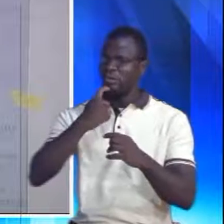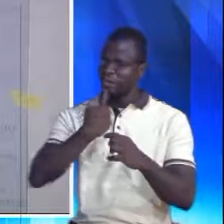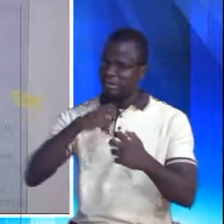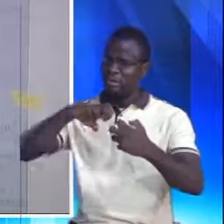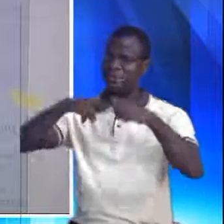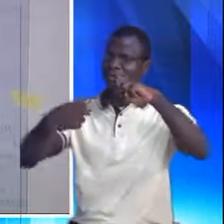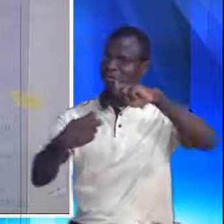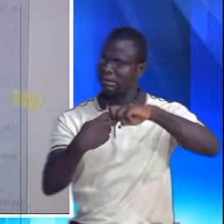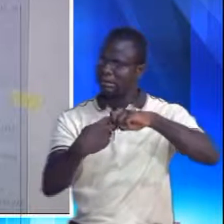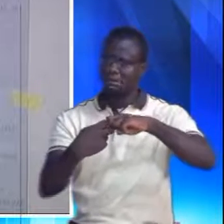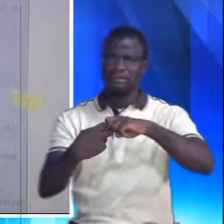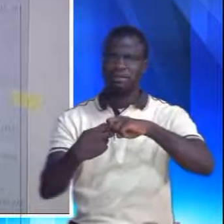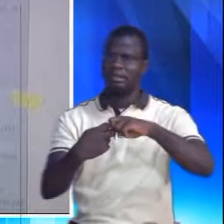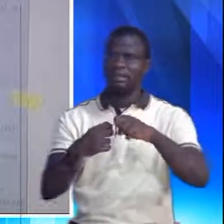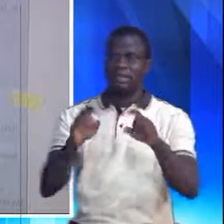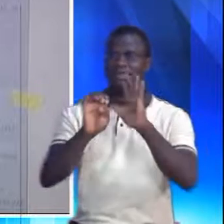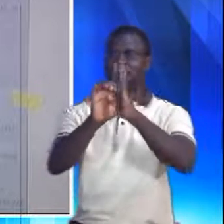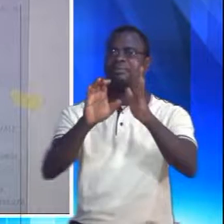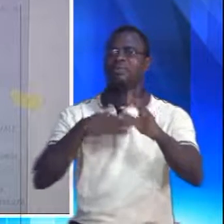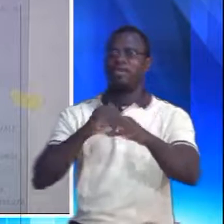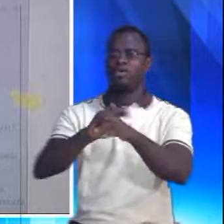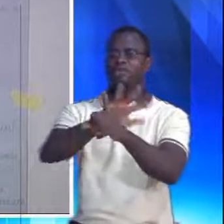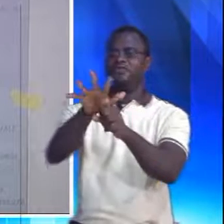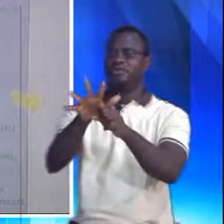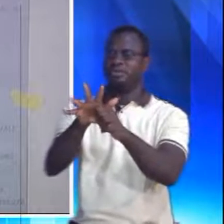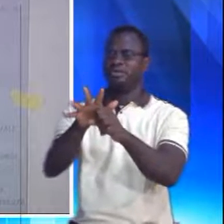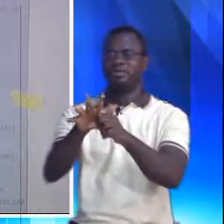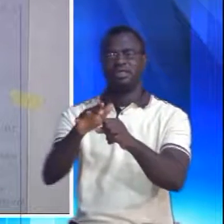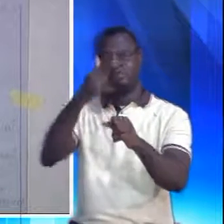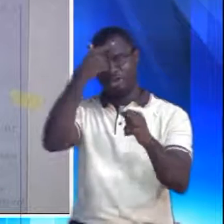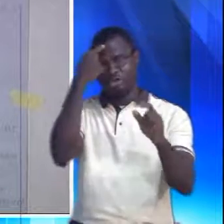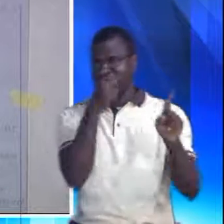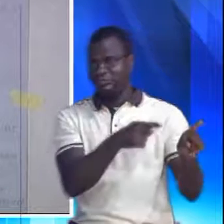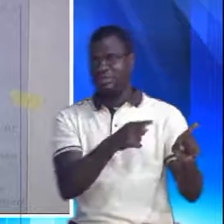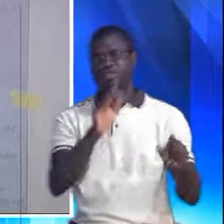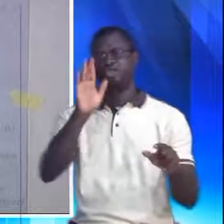It came suddenly. So most of us are not enjoying our freedom of movement,